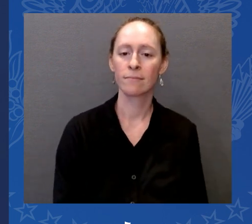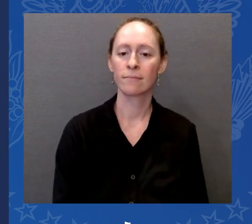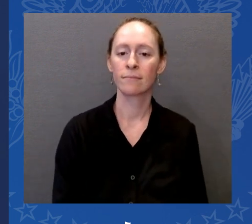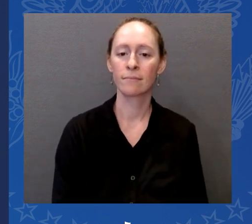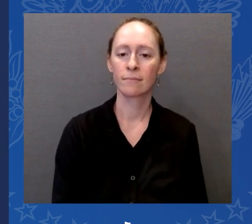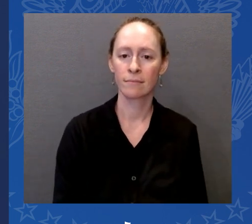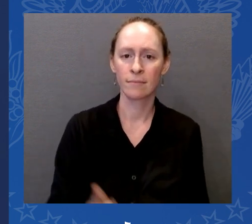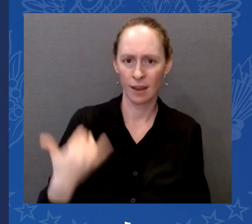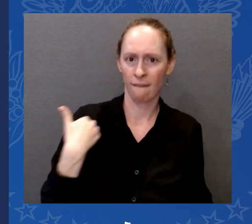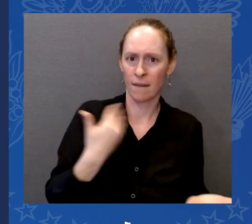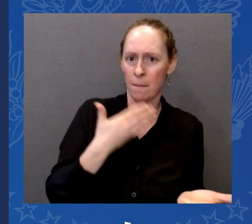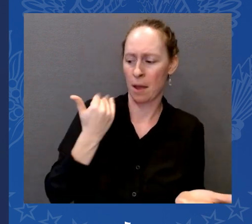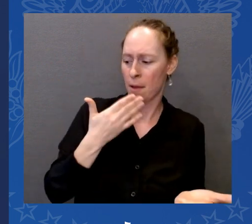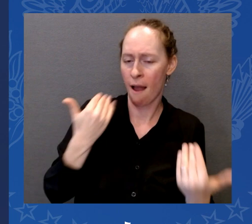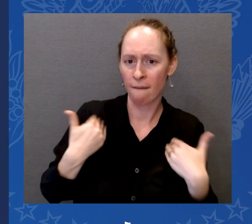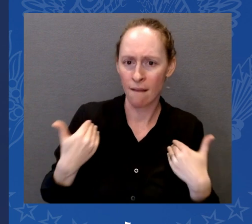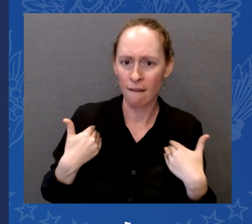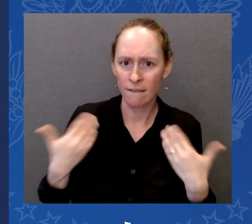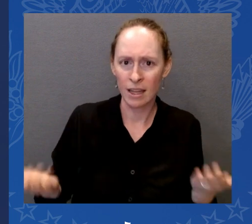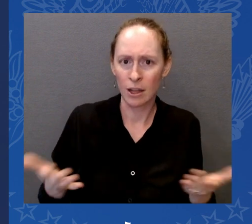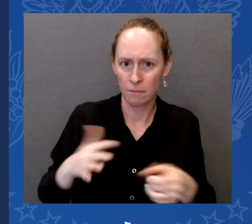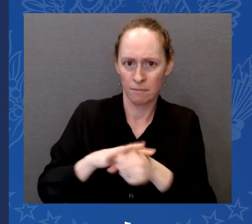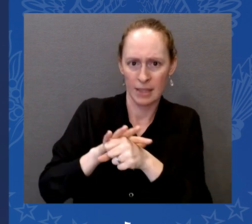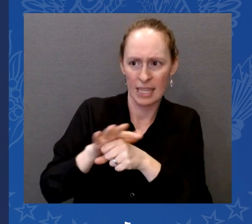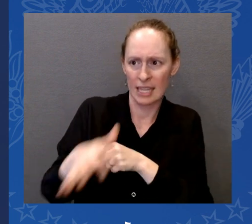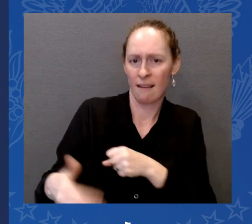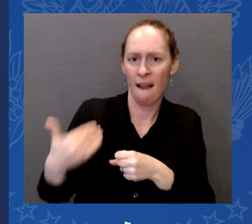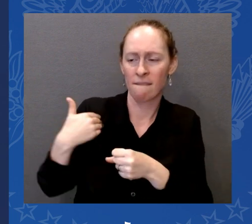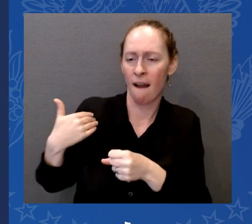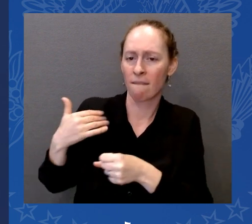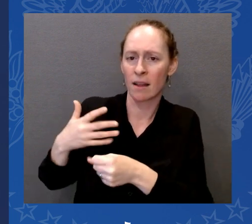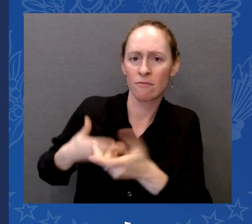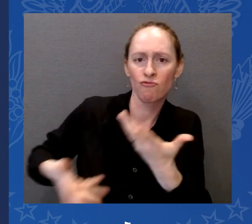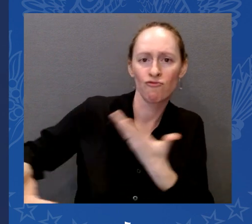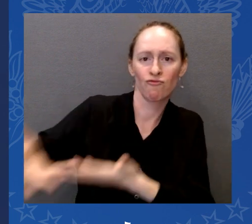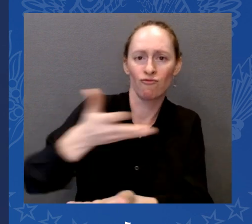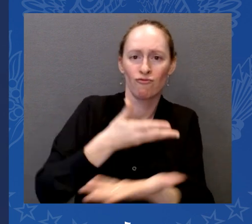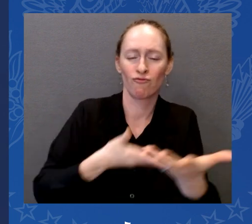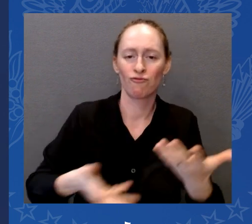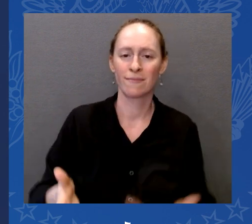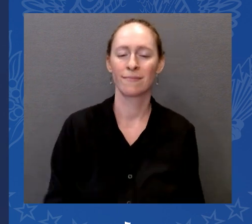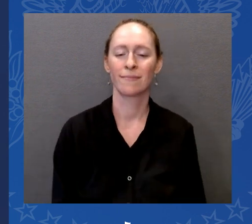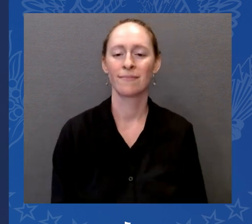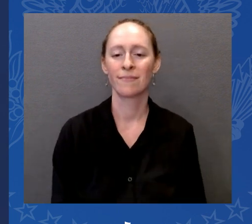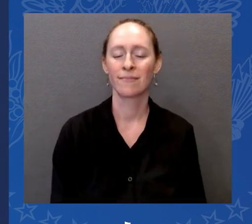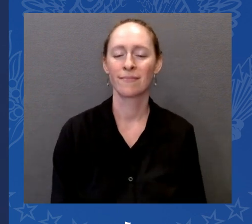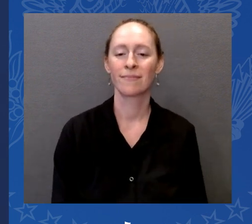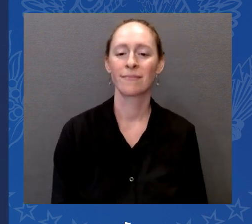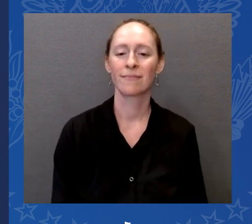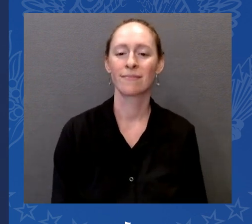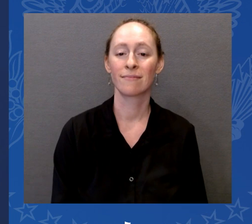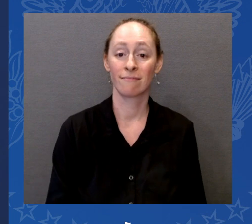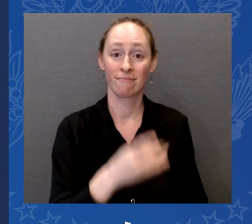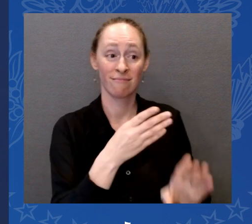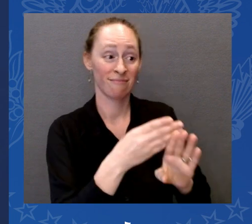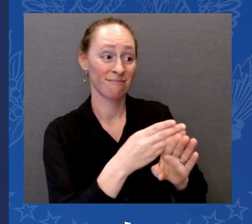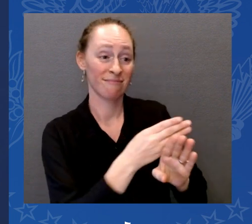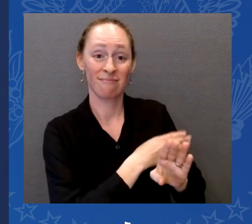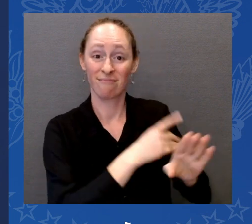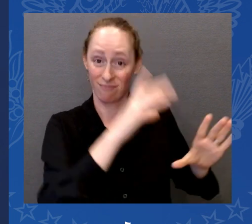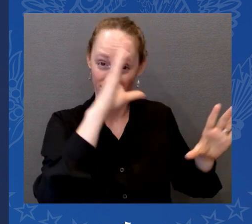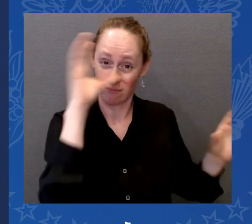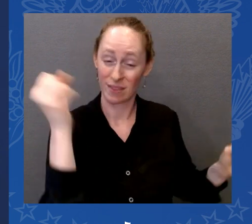heard it for 4 years, Infrastructure Week, seemingly every week for 4 years. But it never got